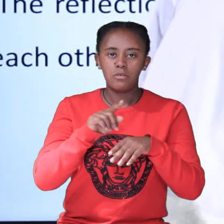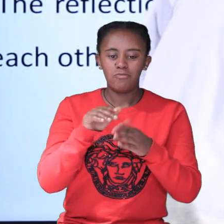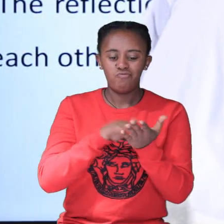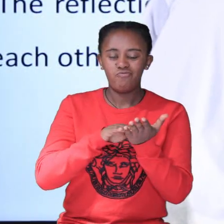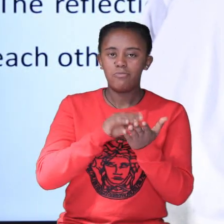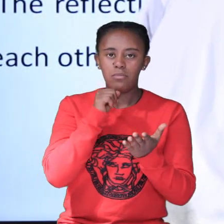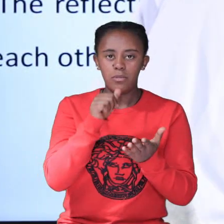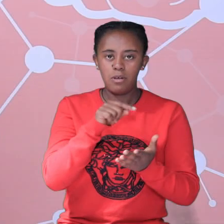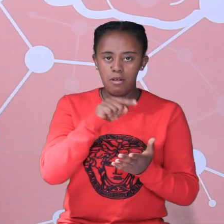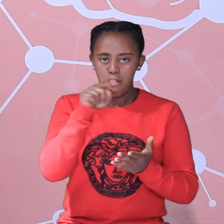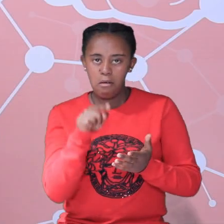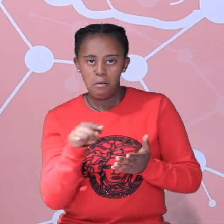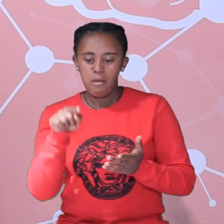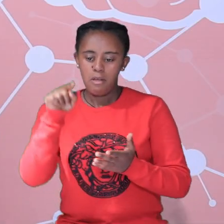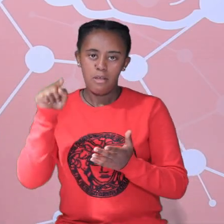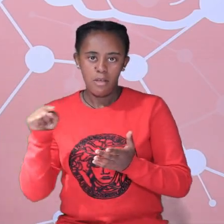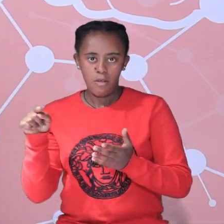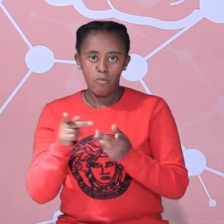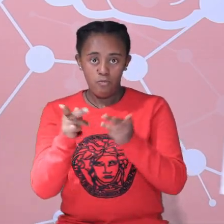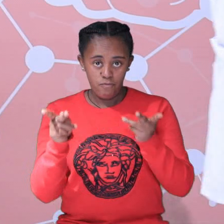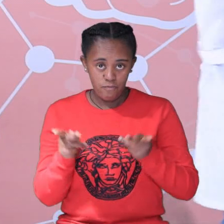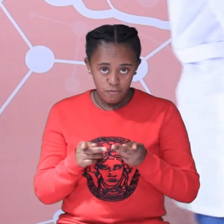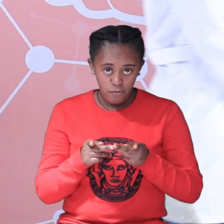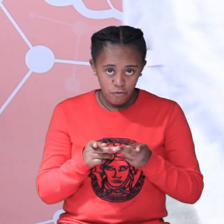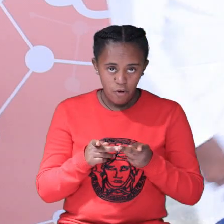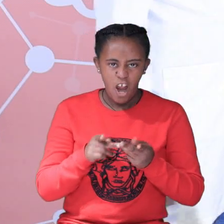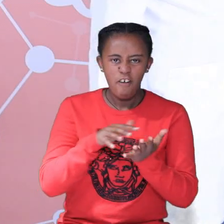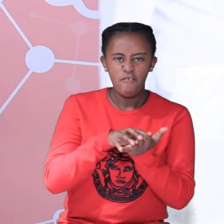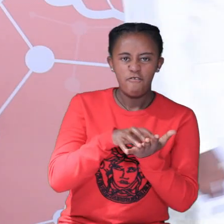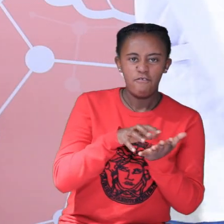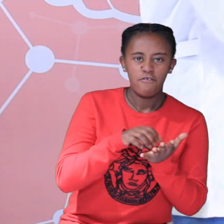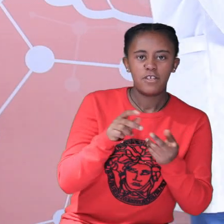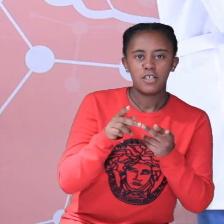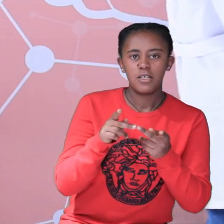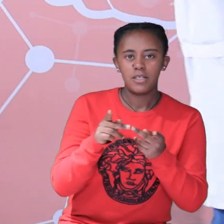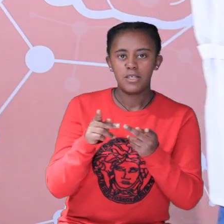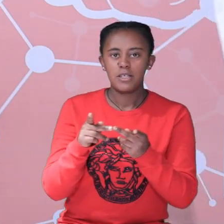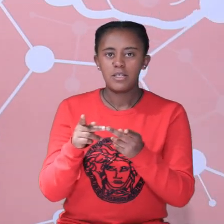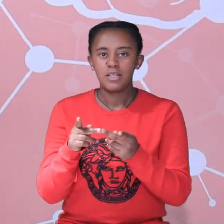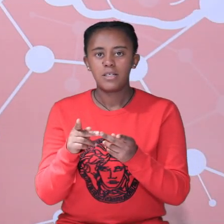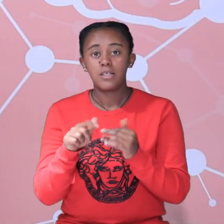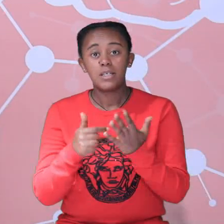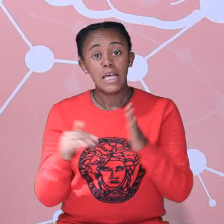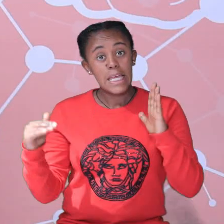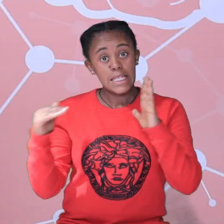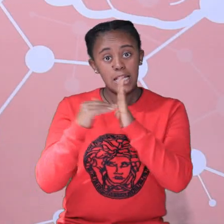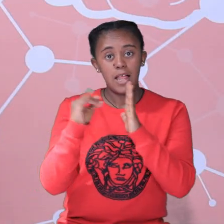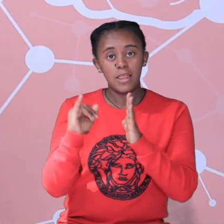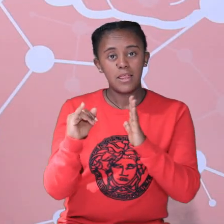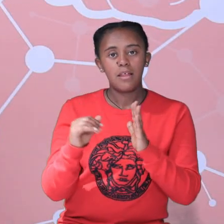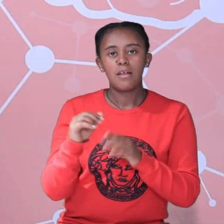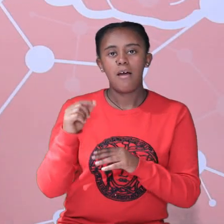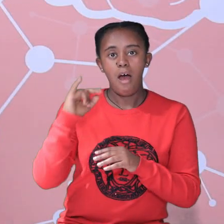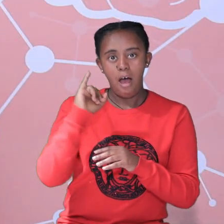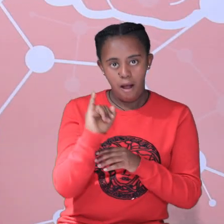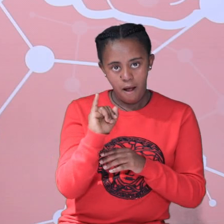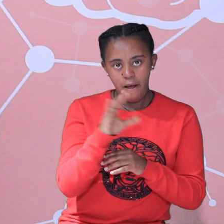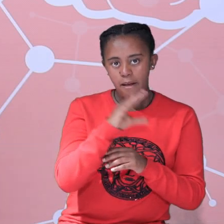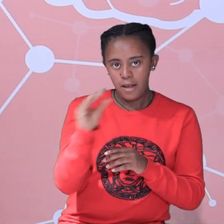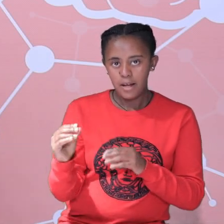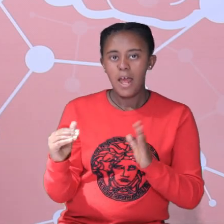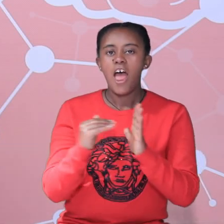a regular rough surface. So in irregular reflection, the incidence ray I